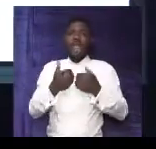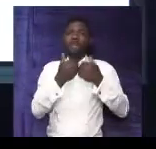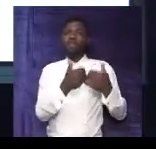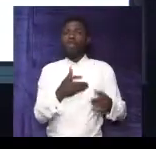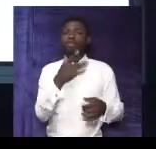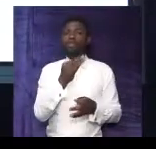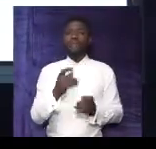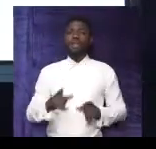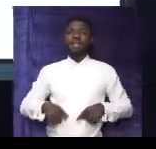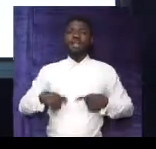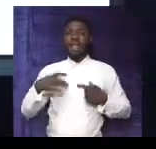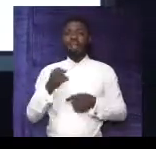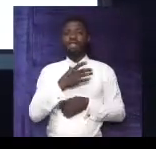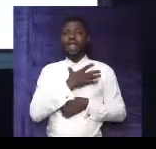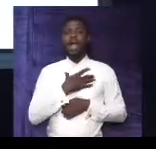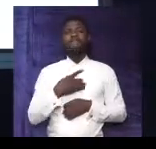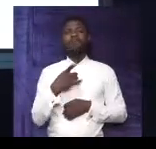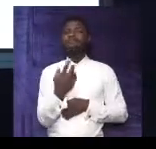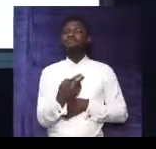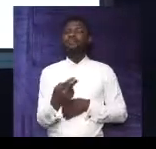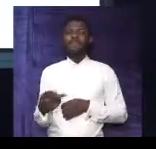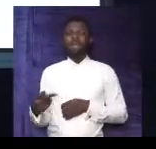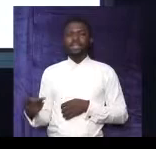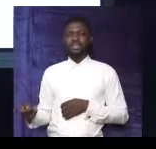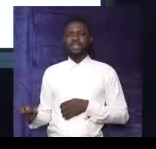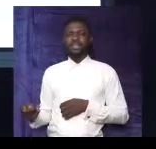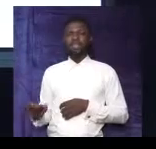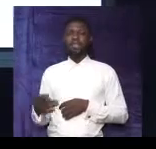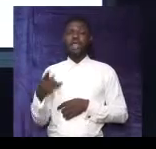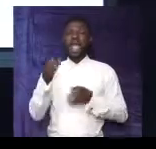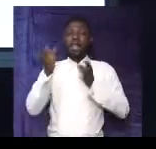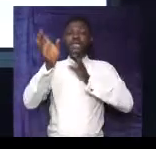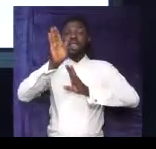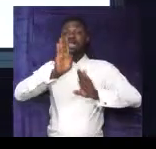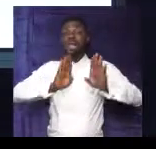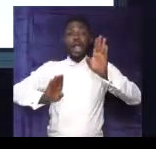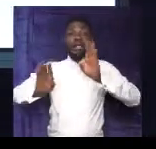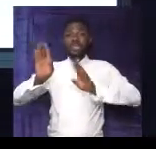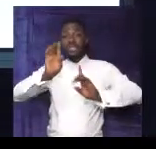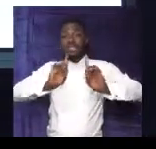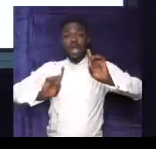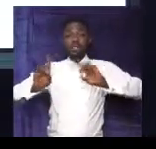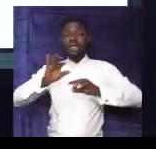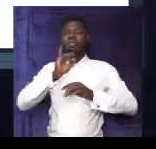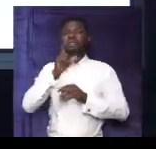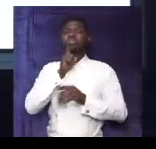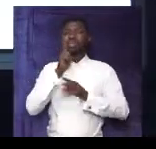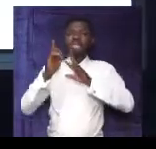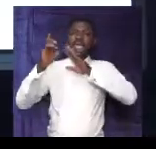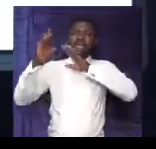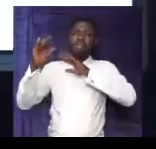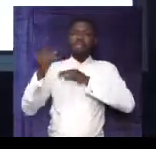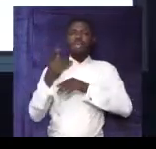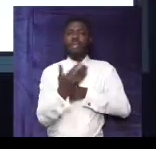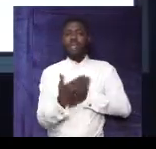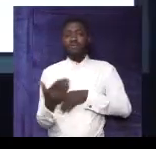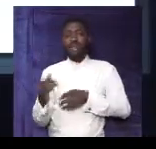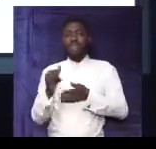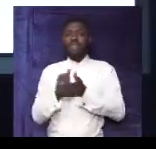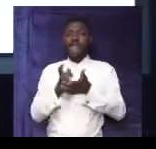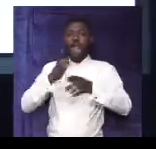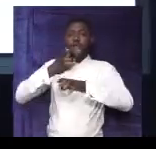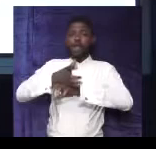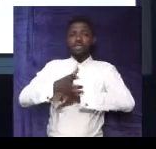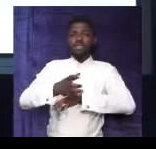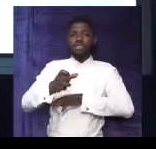that causes loss of lives and properties. Disaster is an unexpected